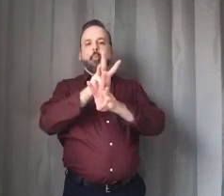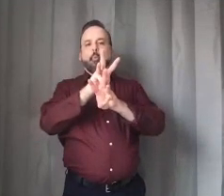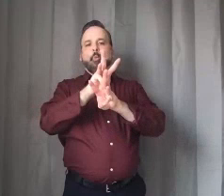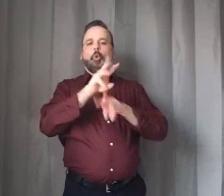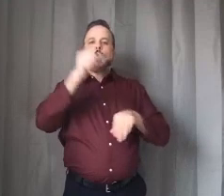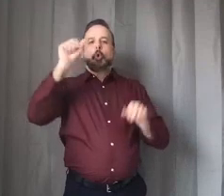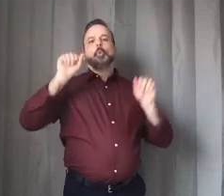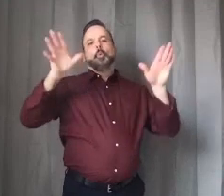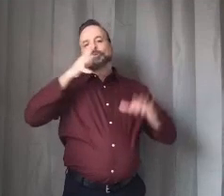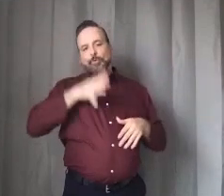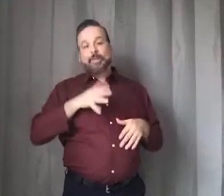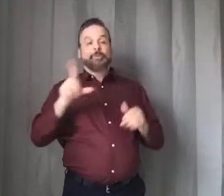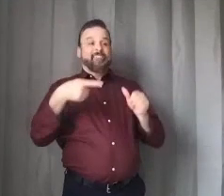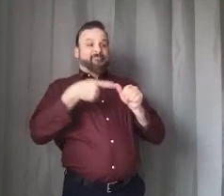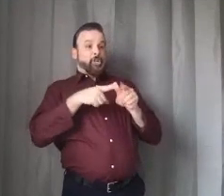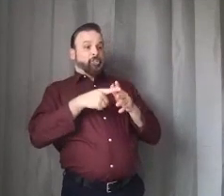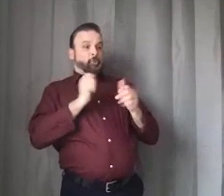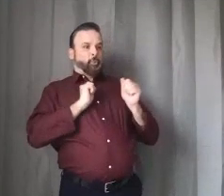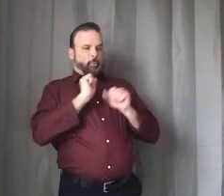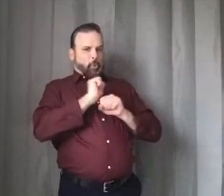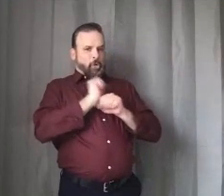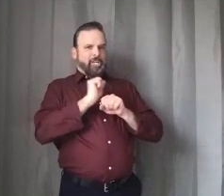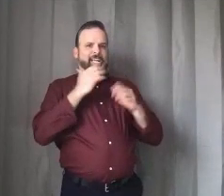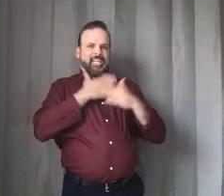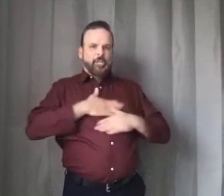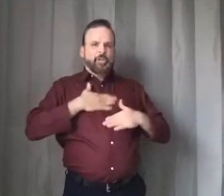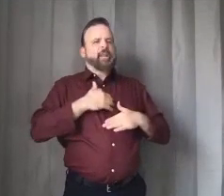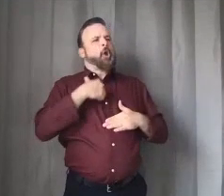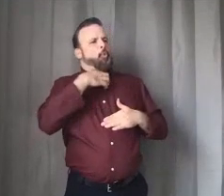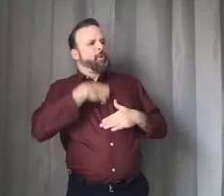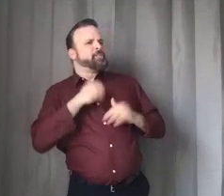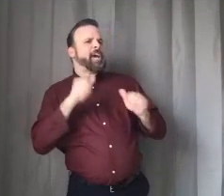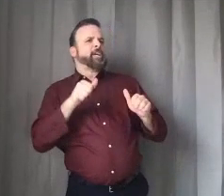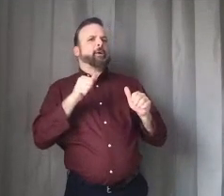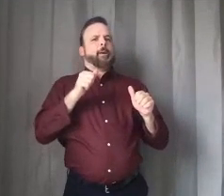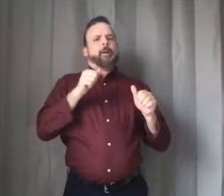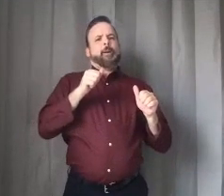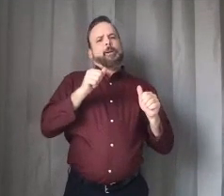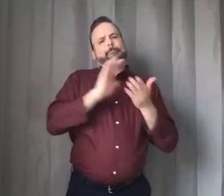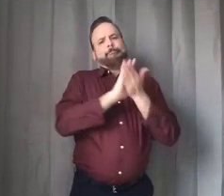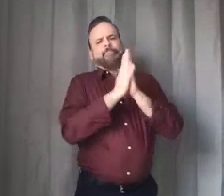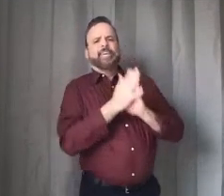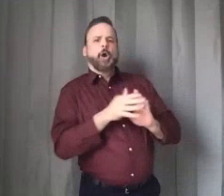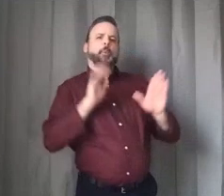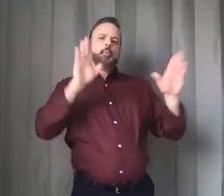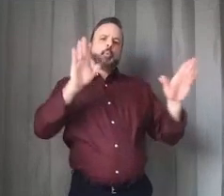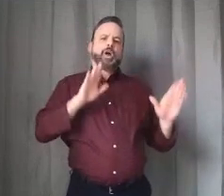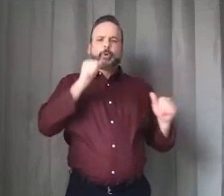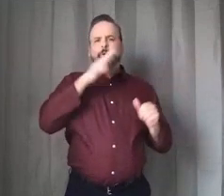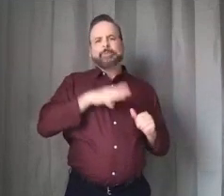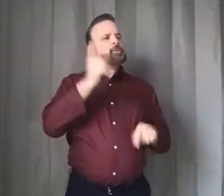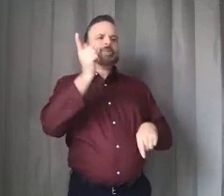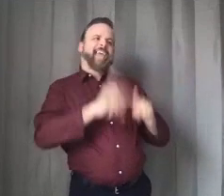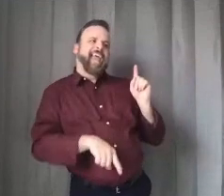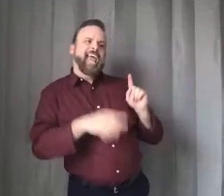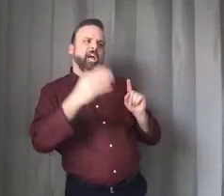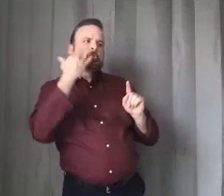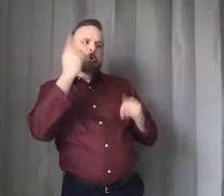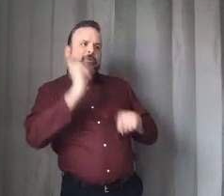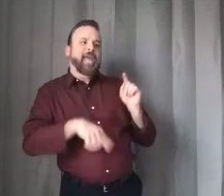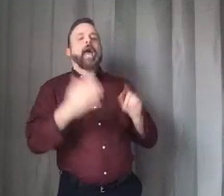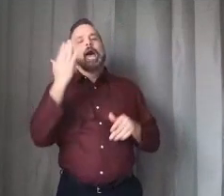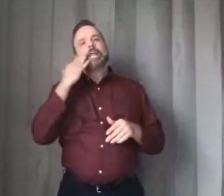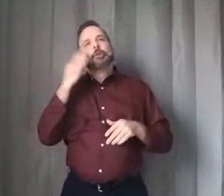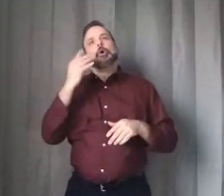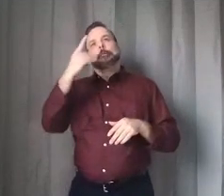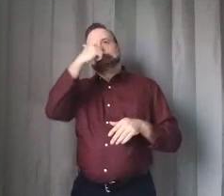entertainment, I was like telling my manager, I was like, oh man, I wish I could be Wonder Woman. I want to play Wonder Woman. But it was like, yeah, but you can't, you can't do it. I was like, I know.